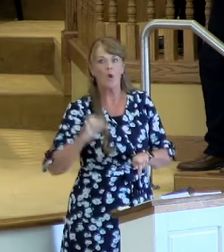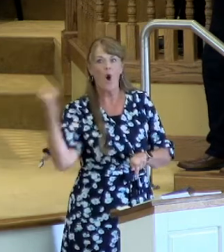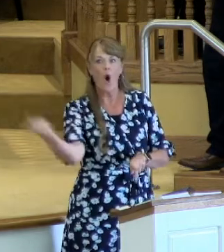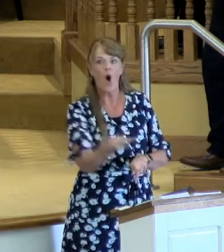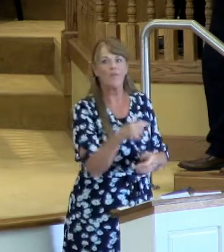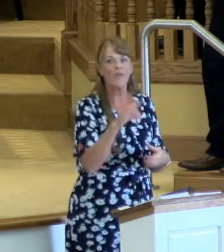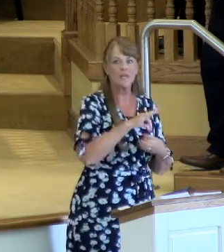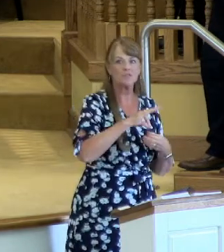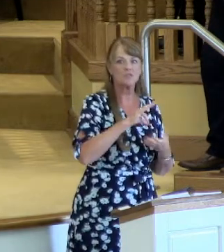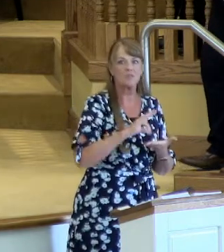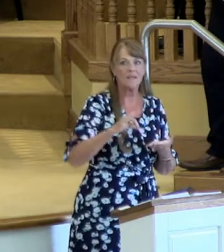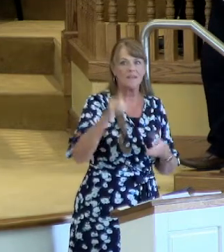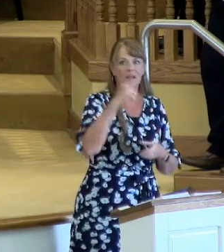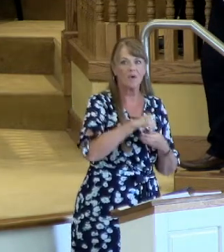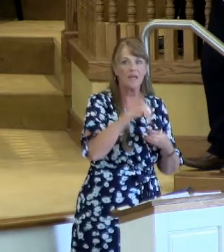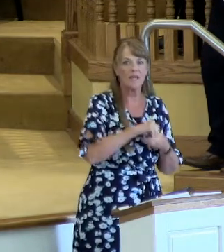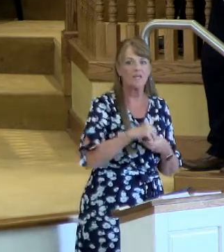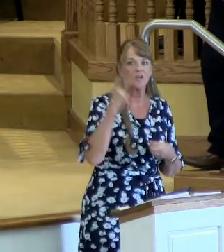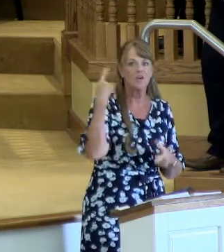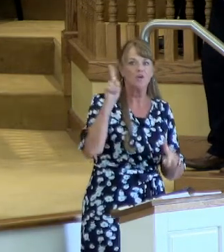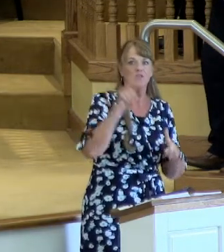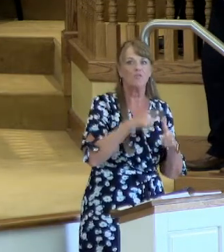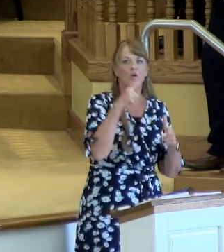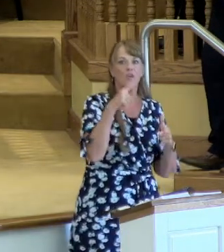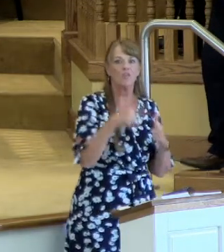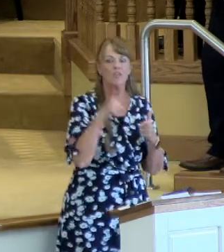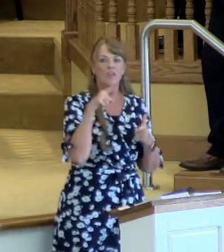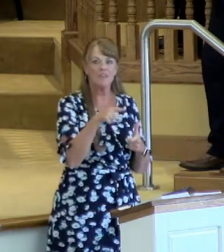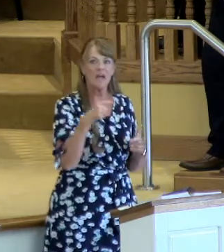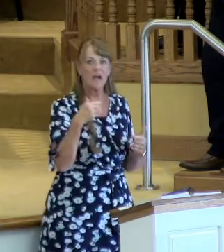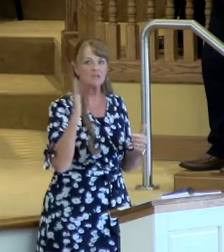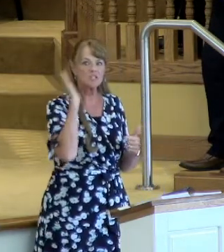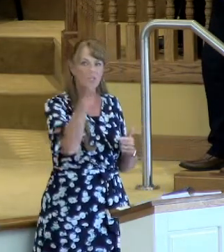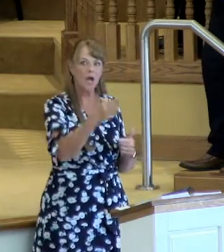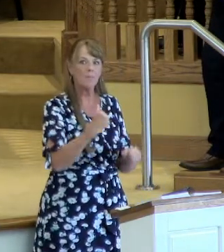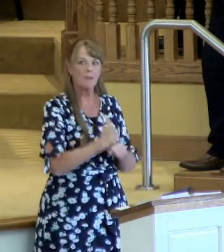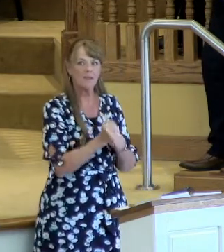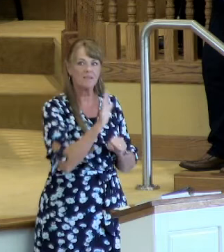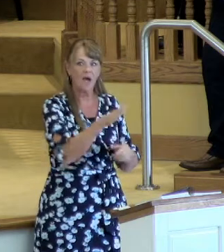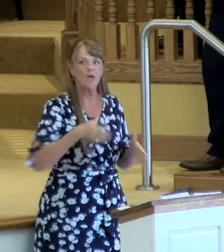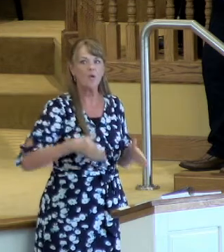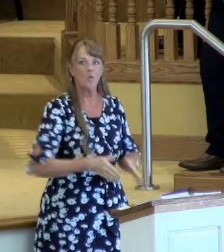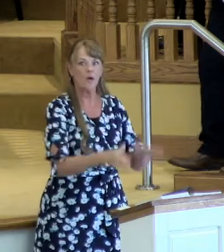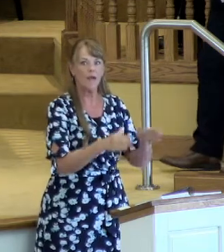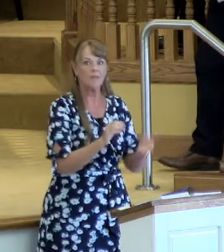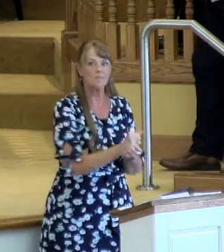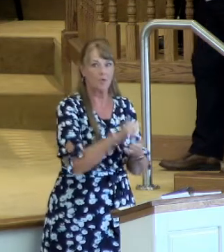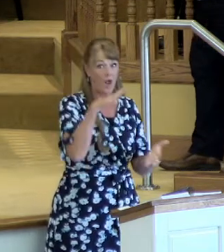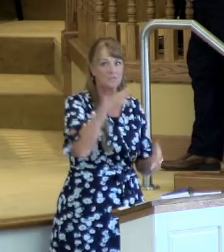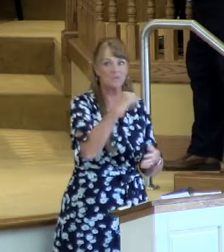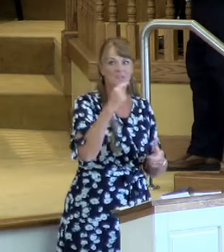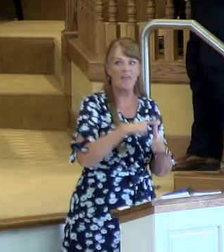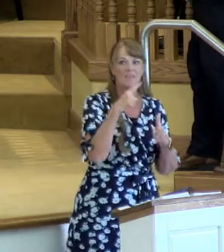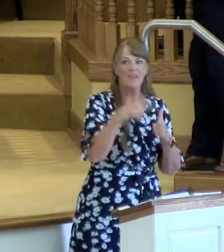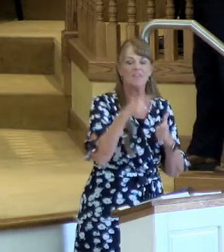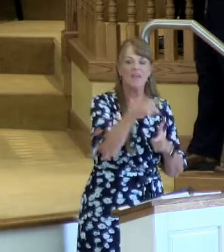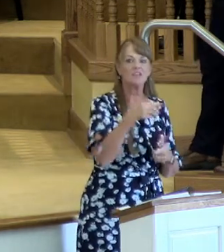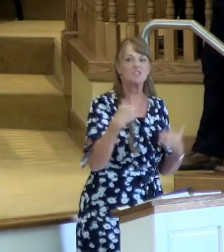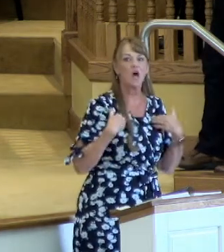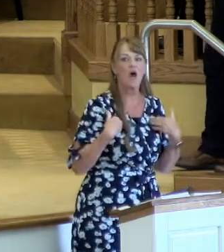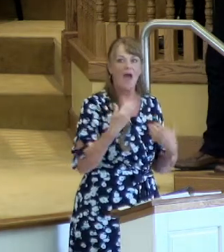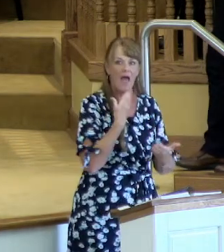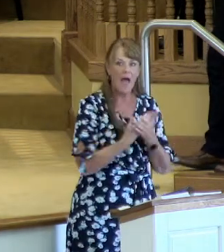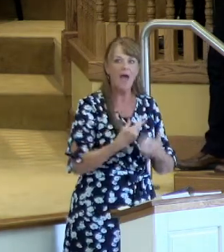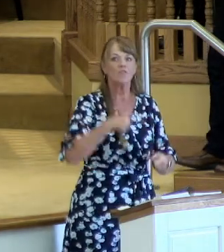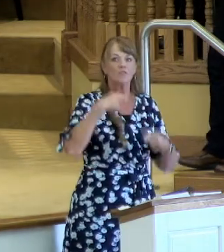observe to do all that is written therein. For then thou shalt make thy way prosperous, and then